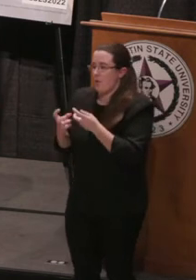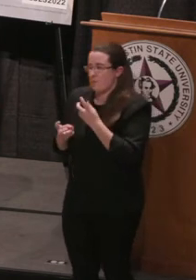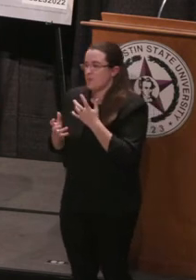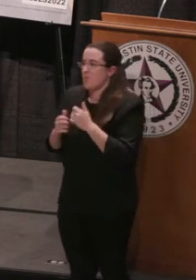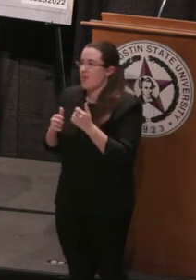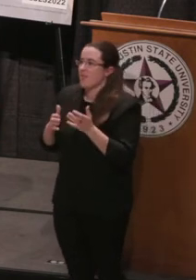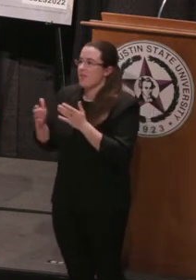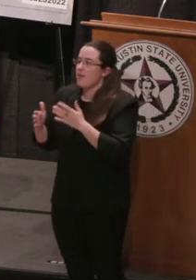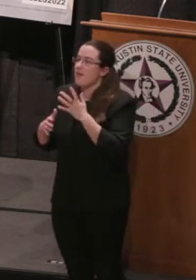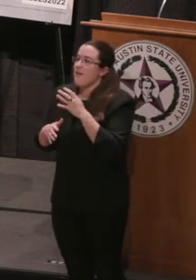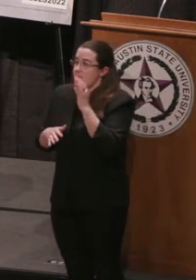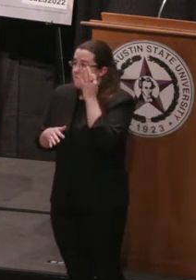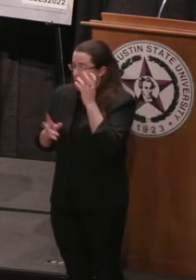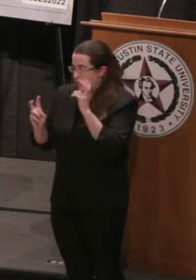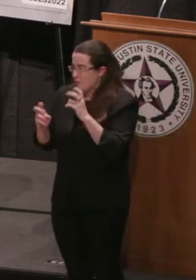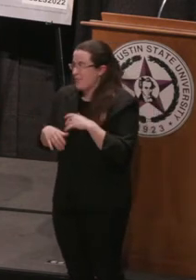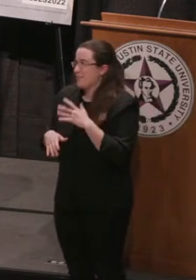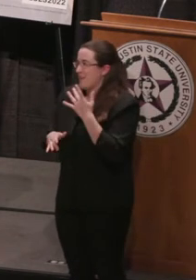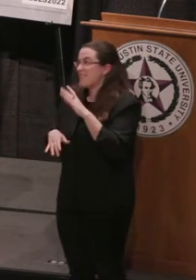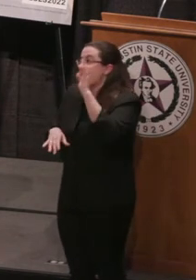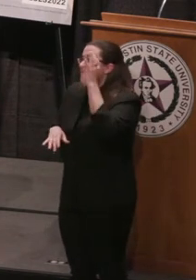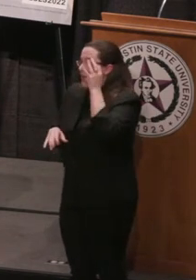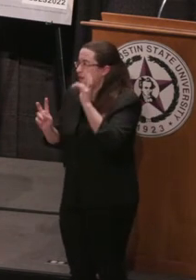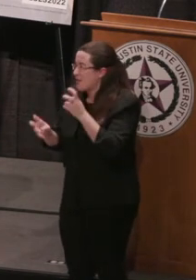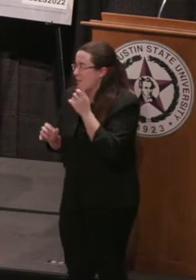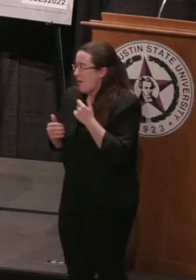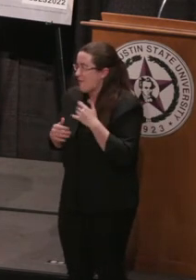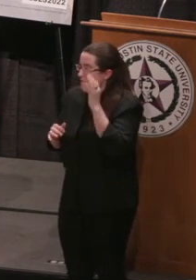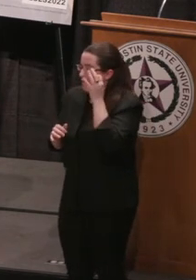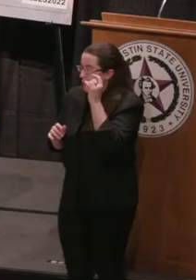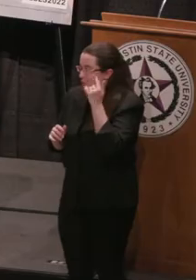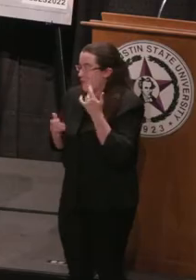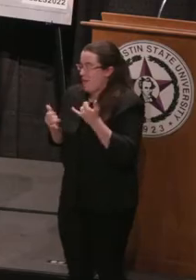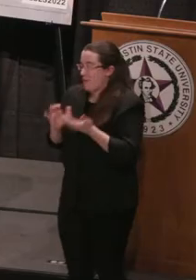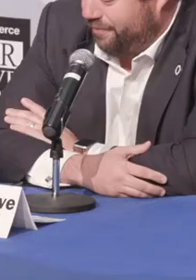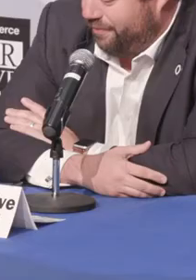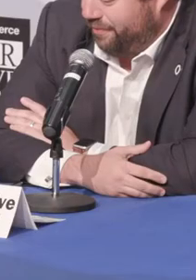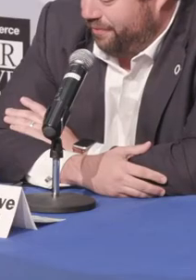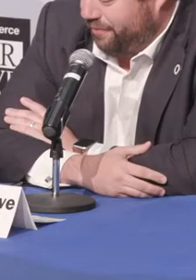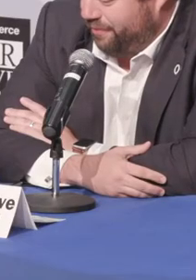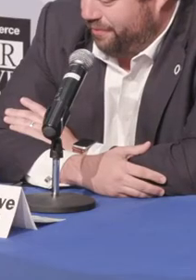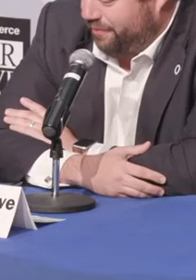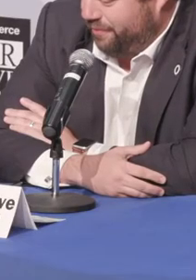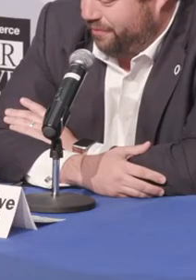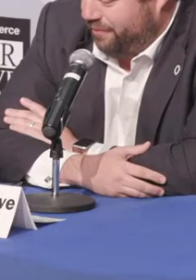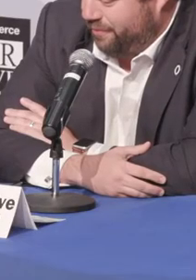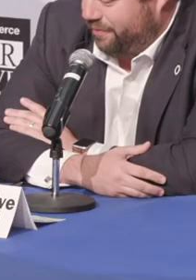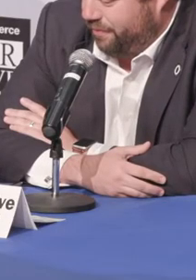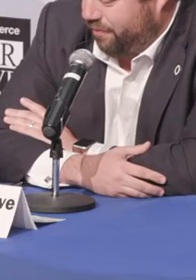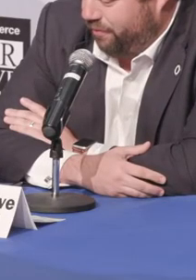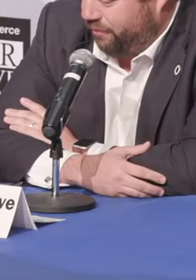it's a potentially federal issue, and we don't have a federal government that is functioning at the point where it can actually achieve much right